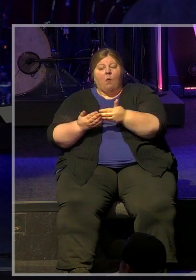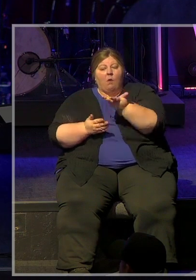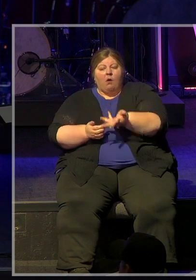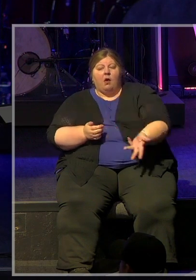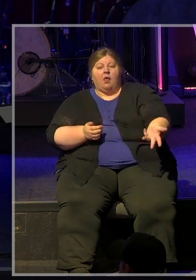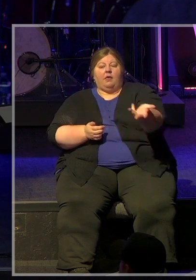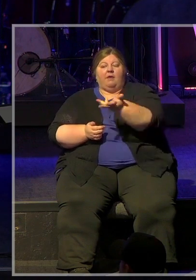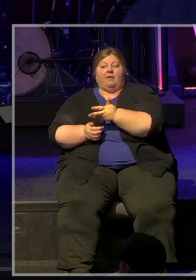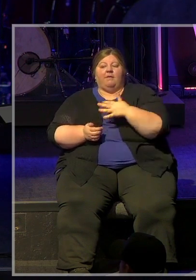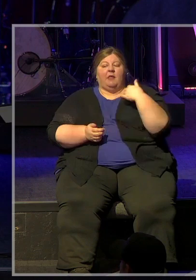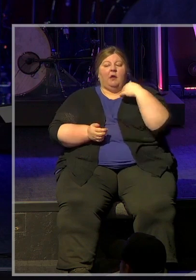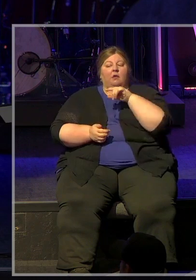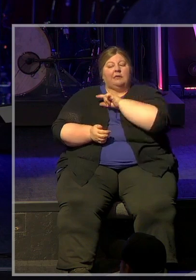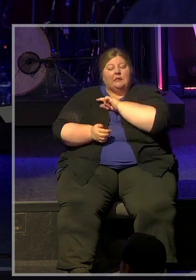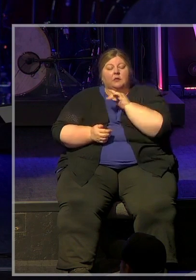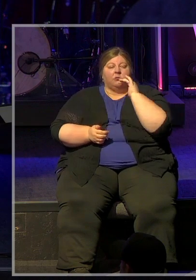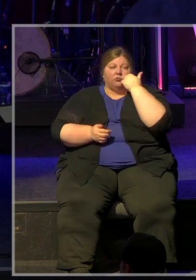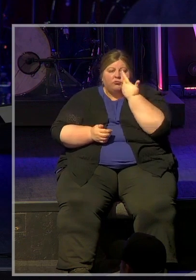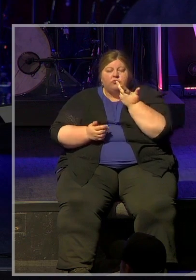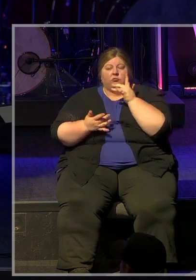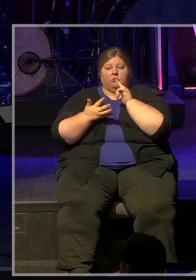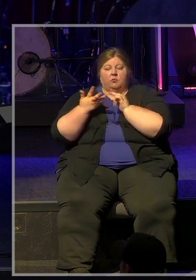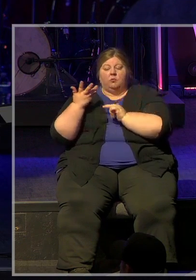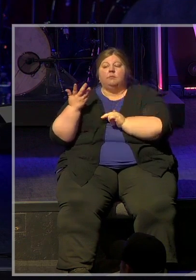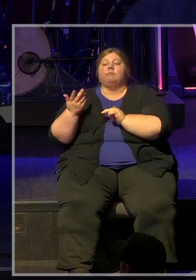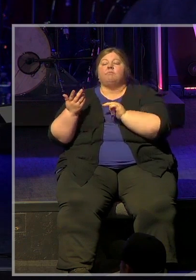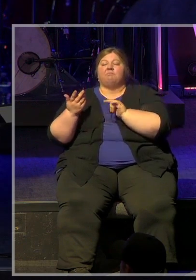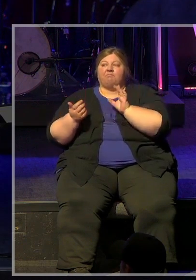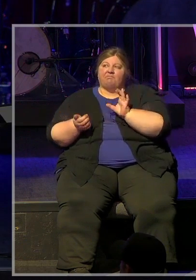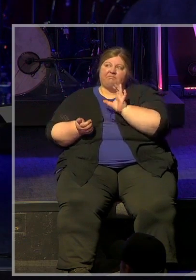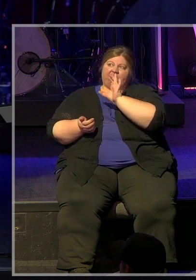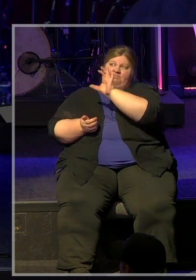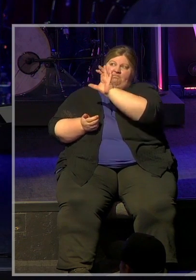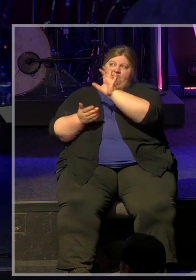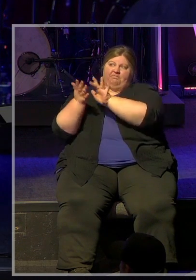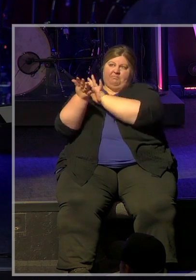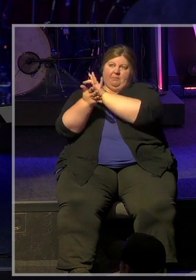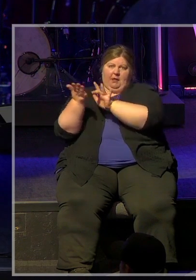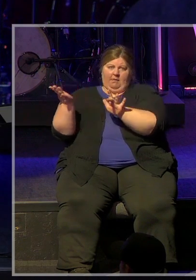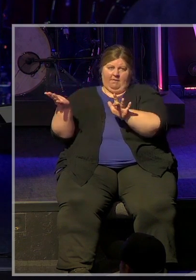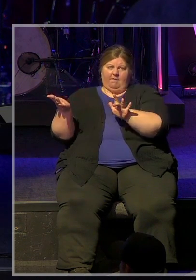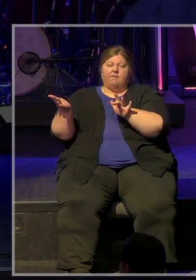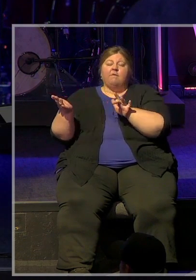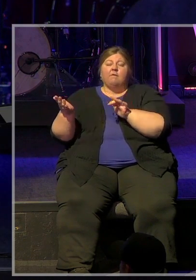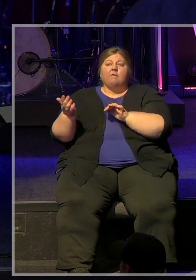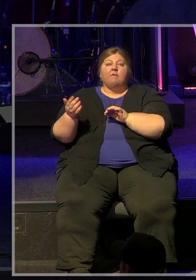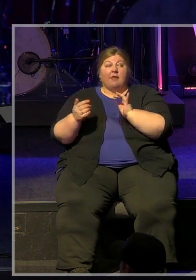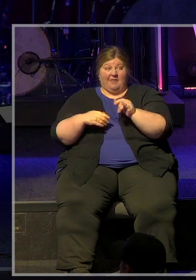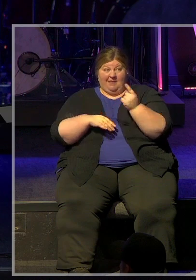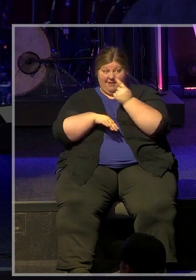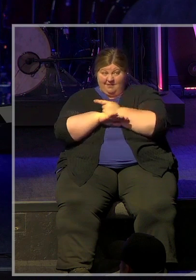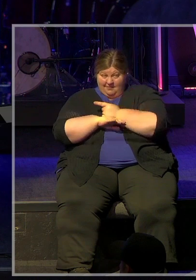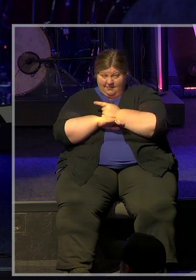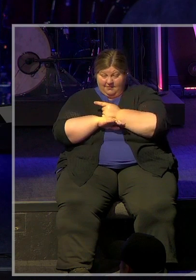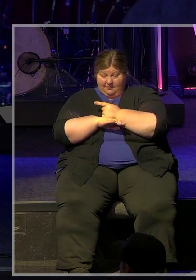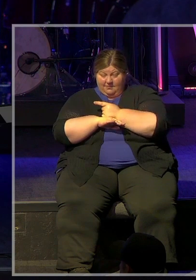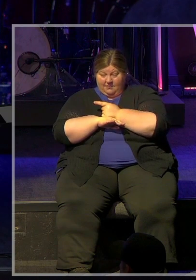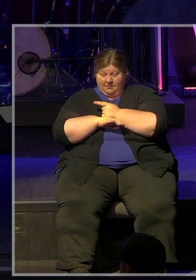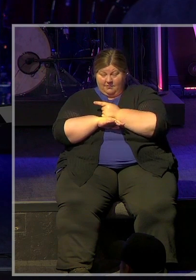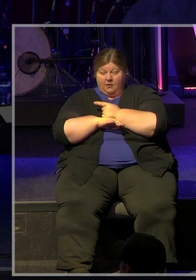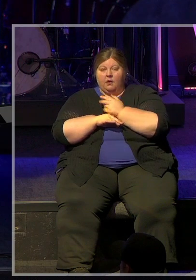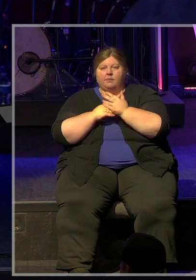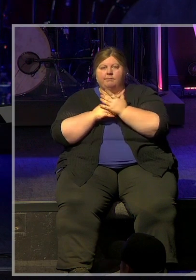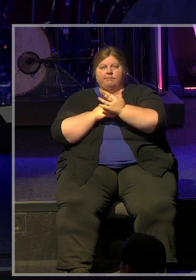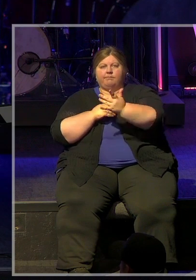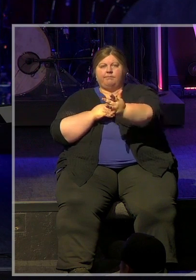their brokenness. I'm willing to pay and pay in full. What you get that day is about what we received